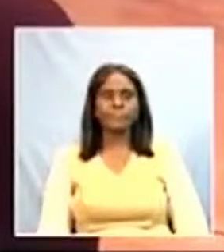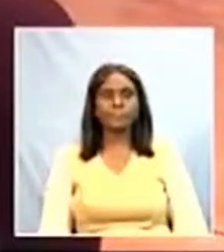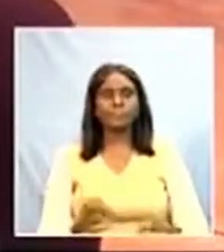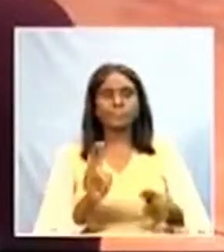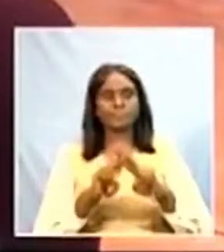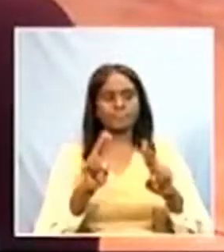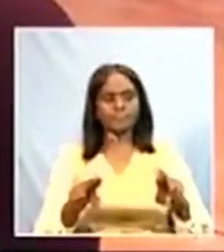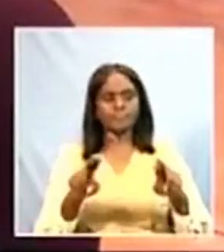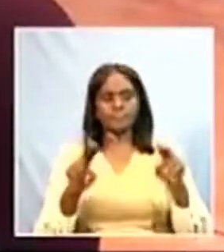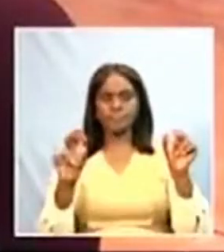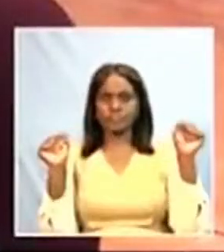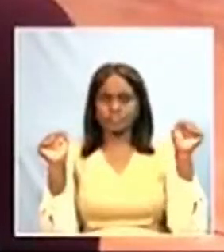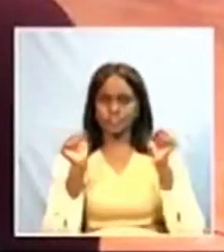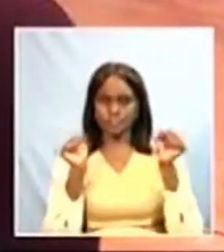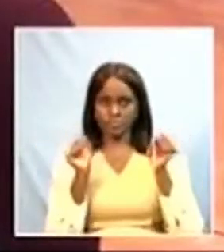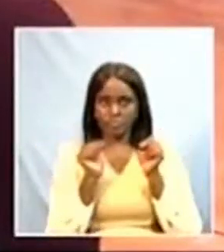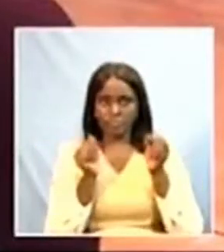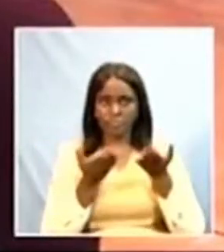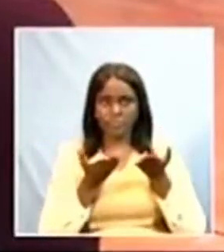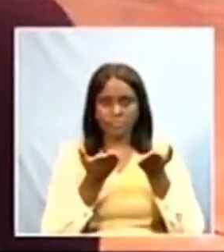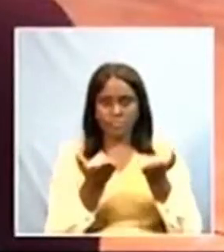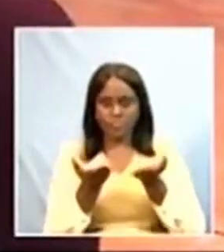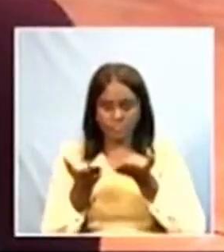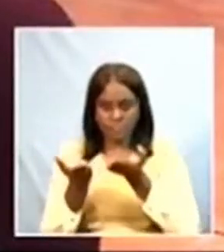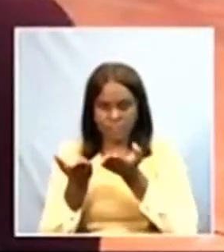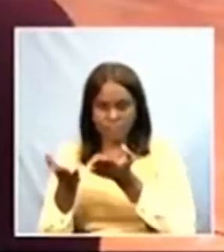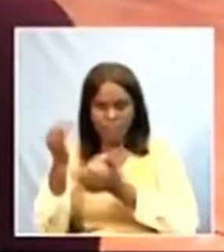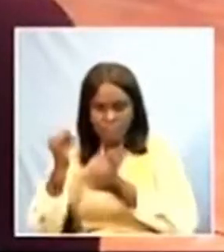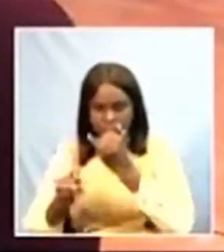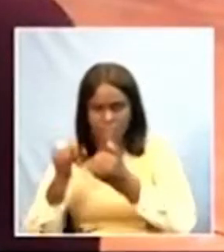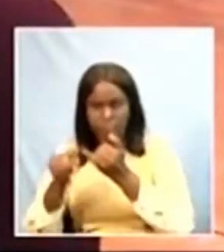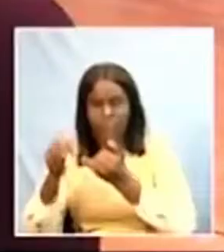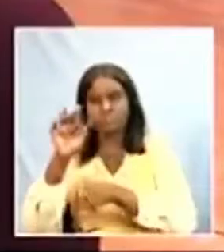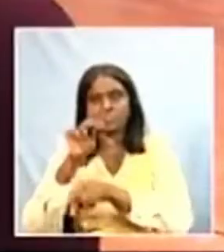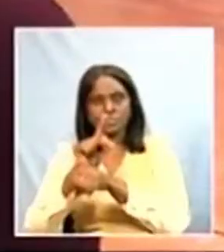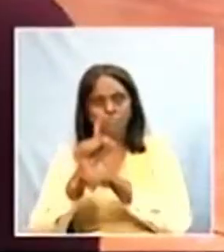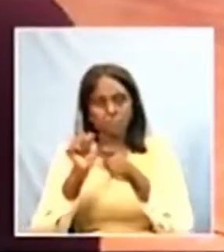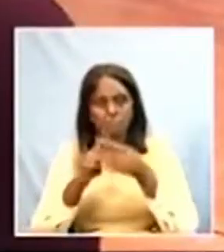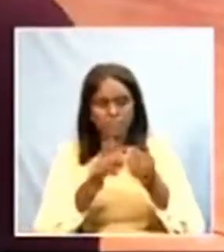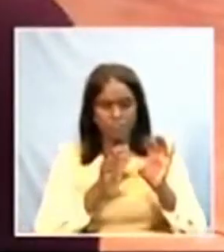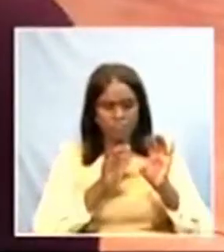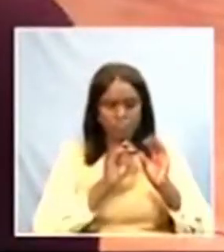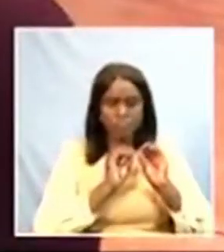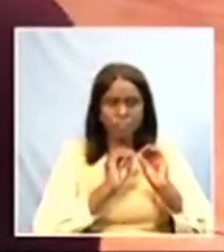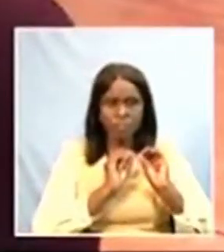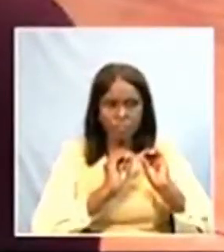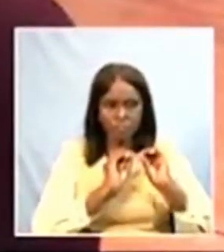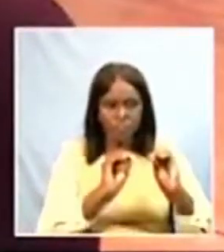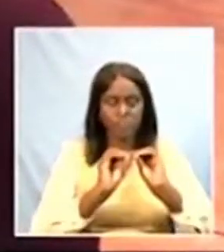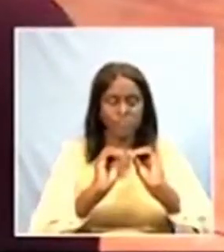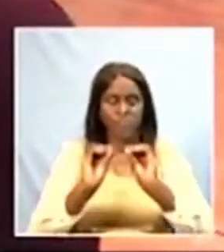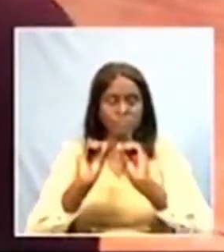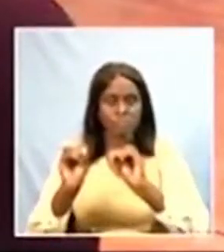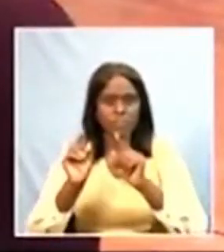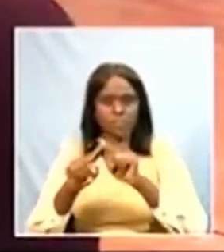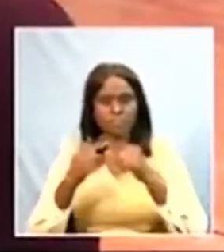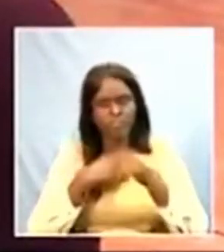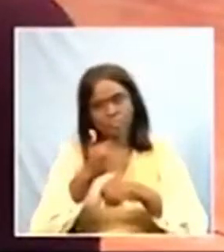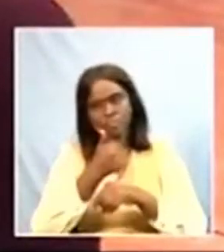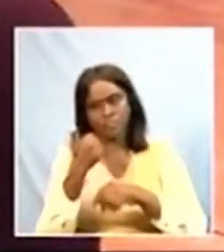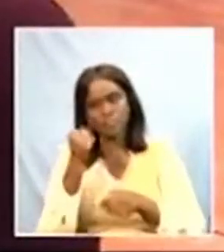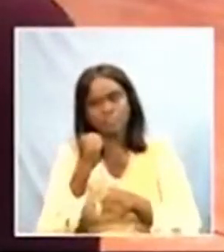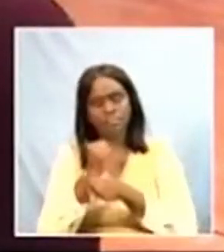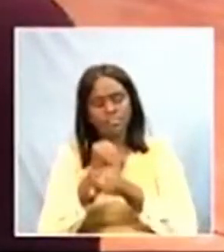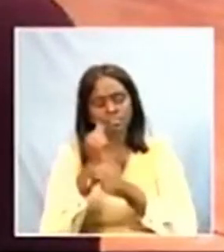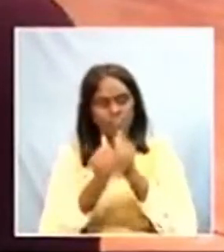Chair, the refrigeration unit was the last component of the project to be installed, but there were extra works that were